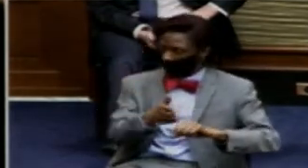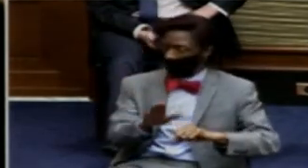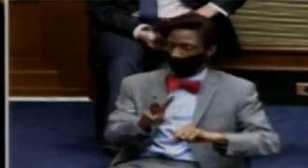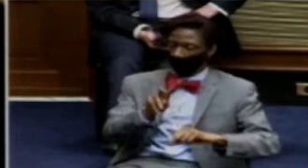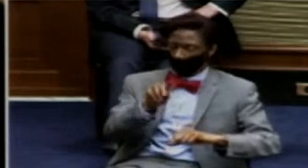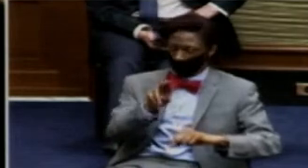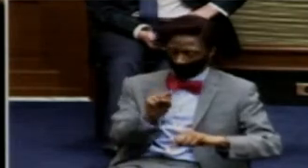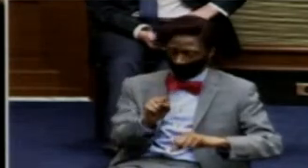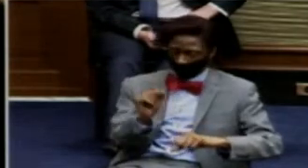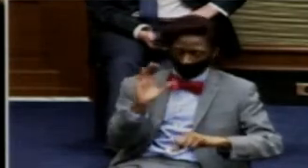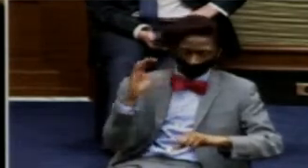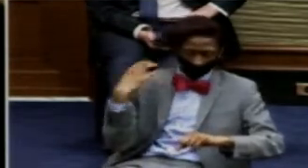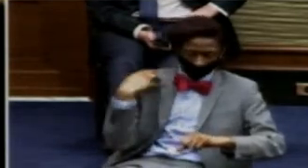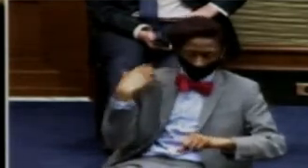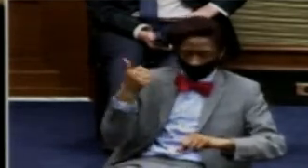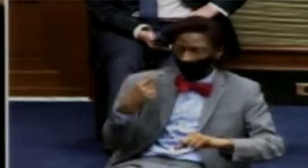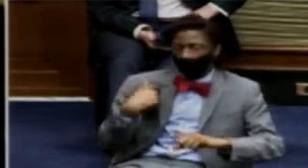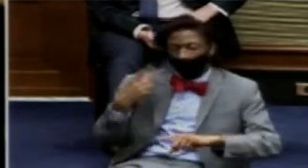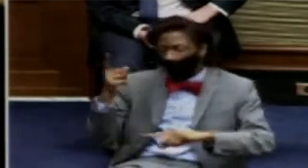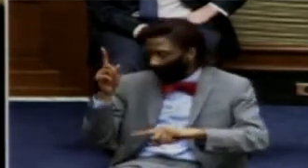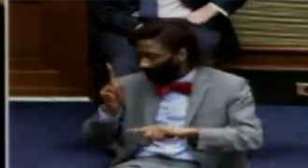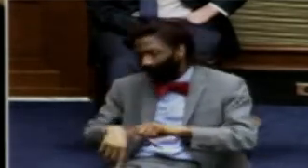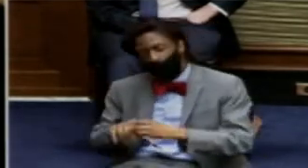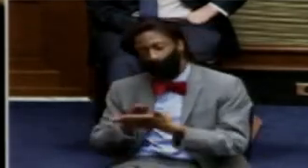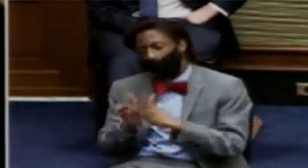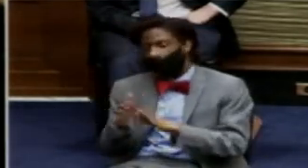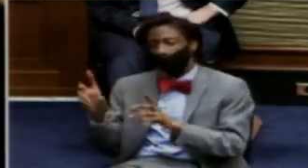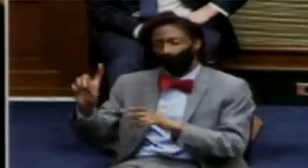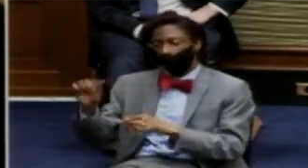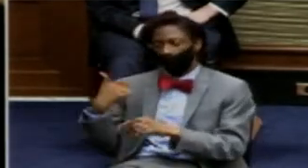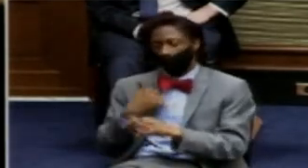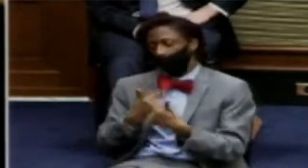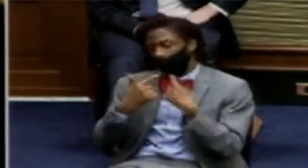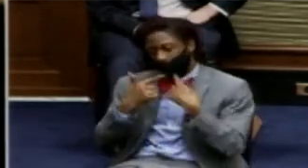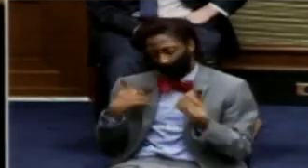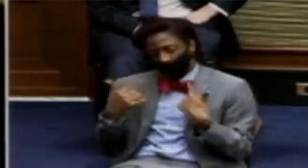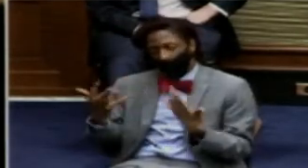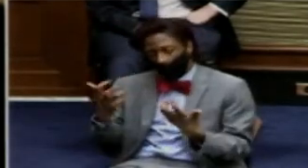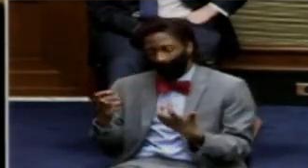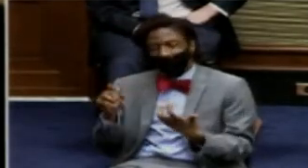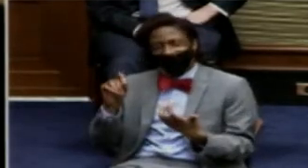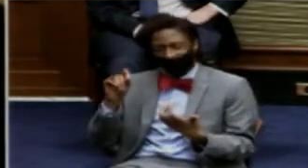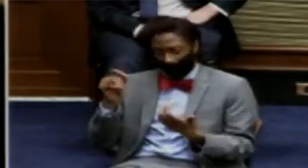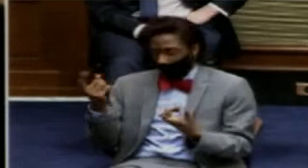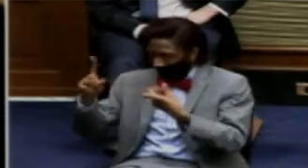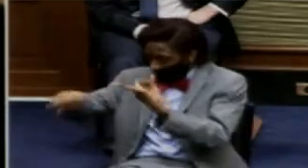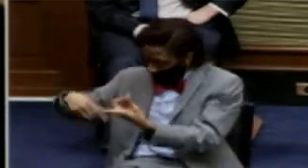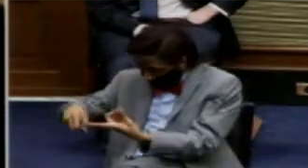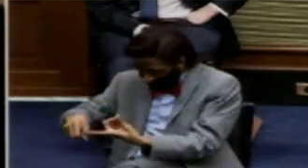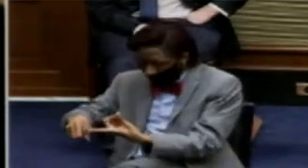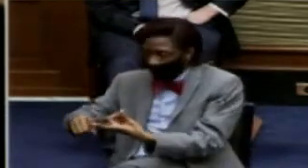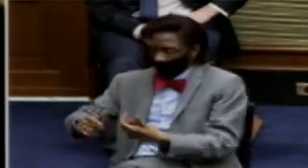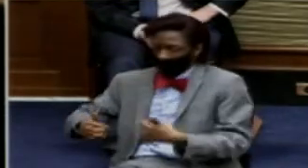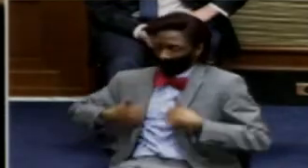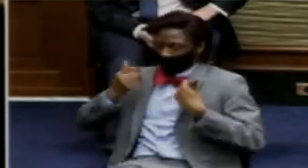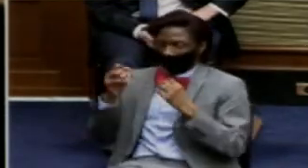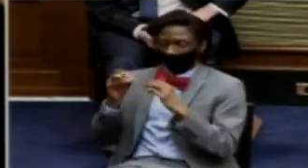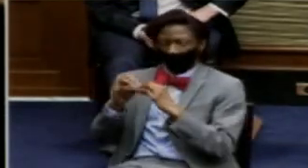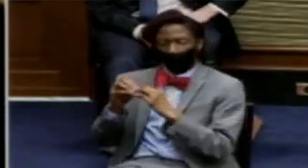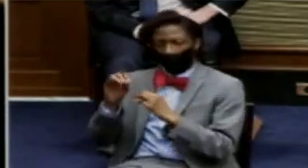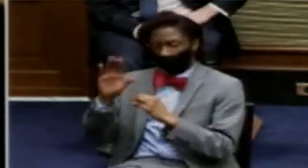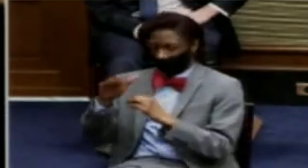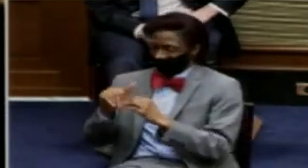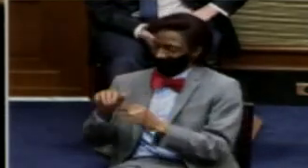cannot be the democracy we say we are when the lives of more than 700,000 people are at